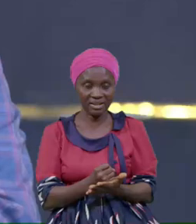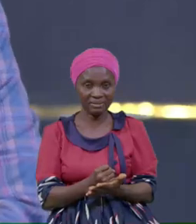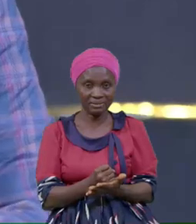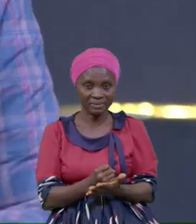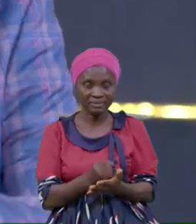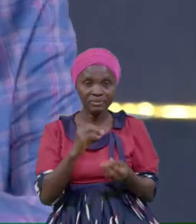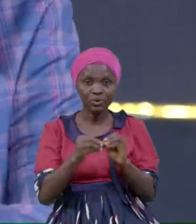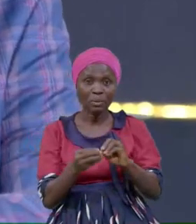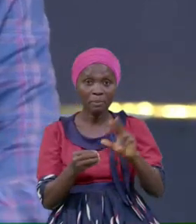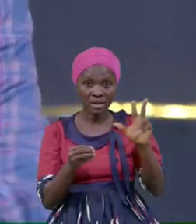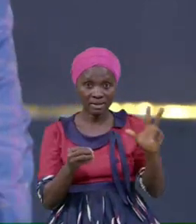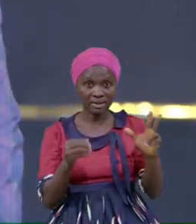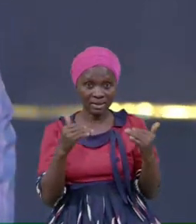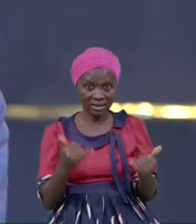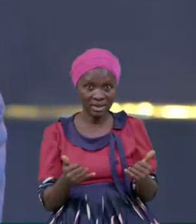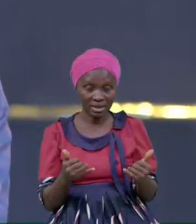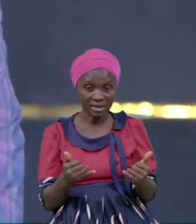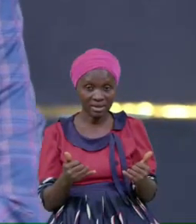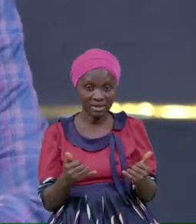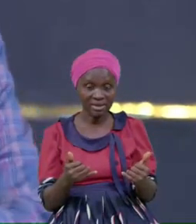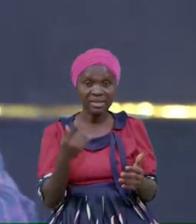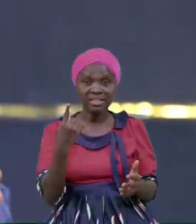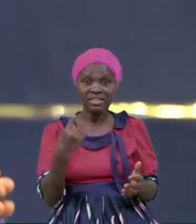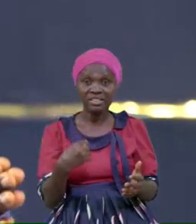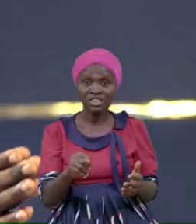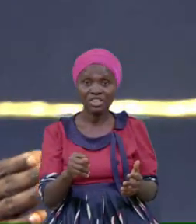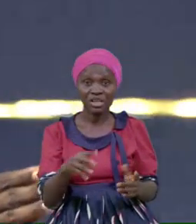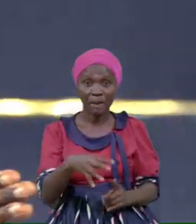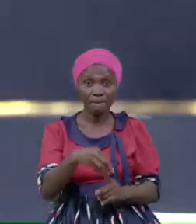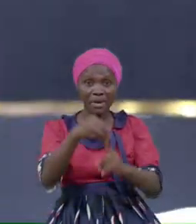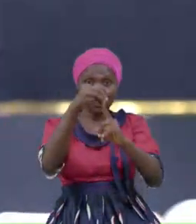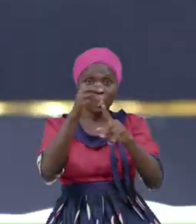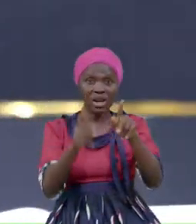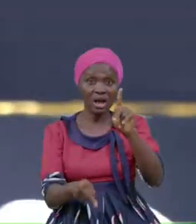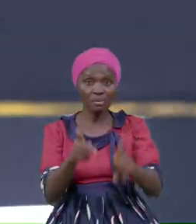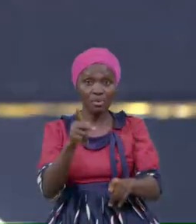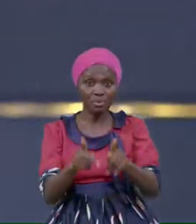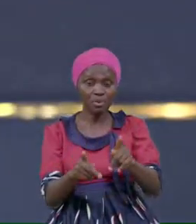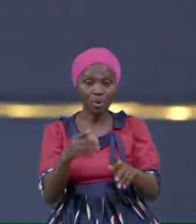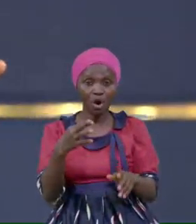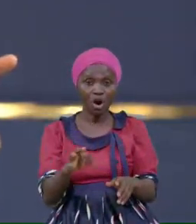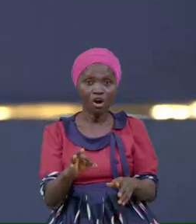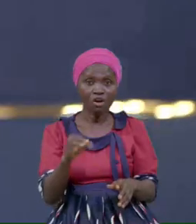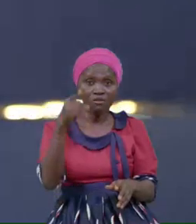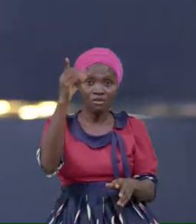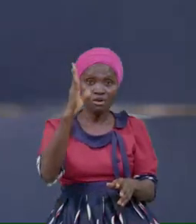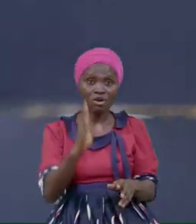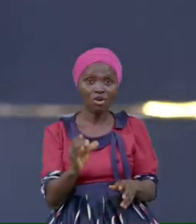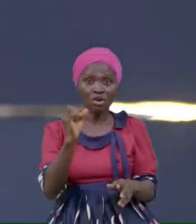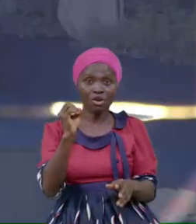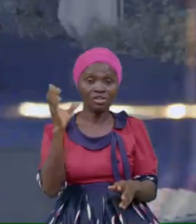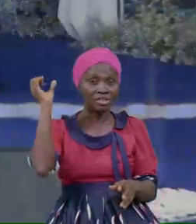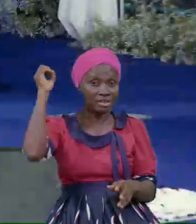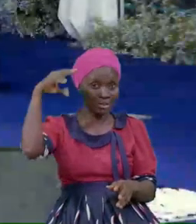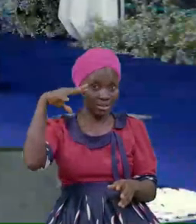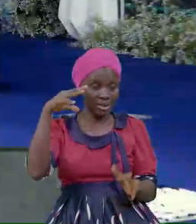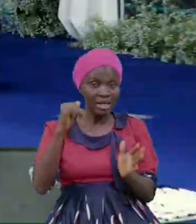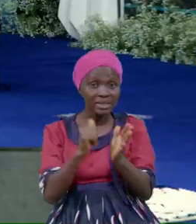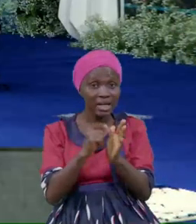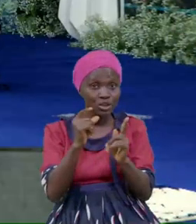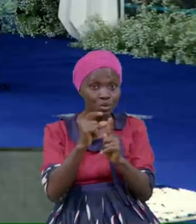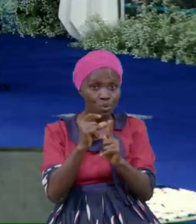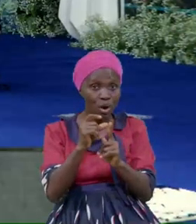Number three, the peculiar people of God's grace. That's what peculiar means,